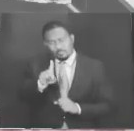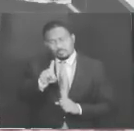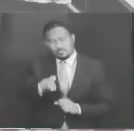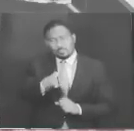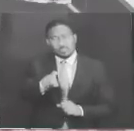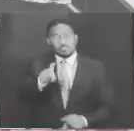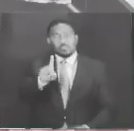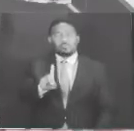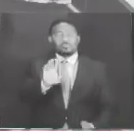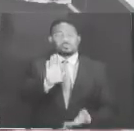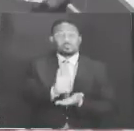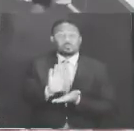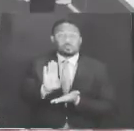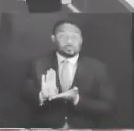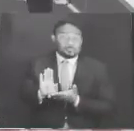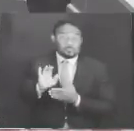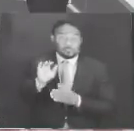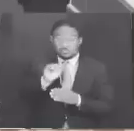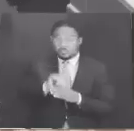Ghana cedis of the